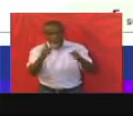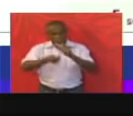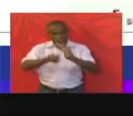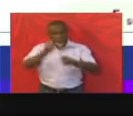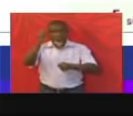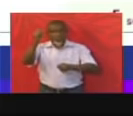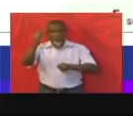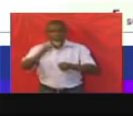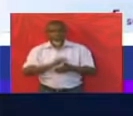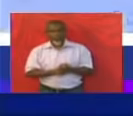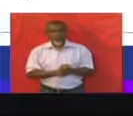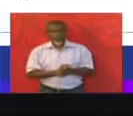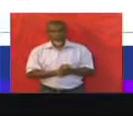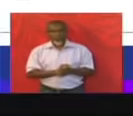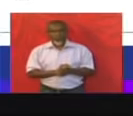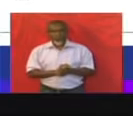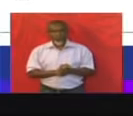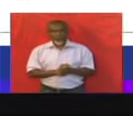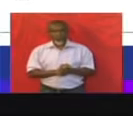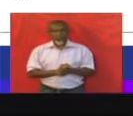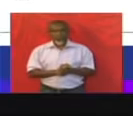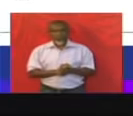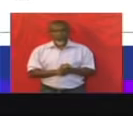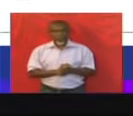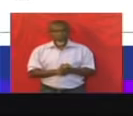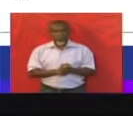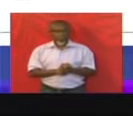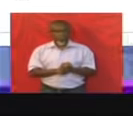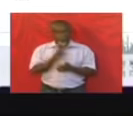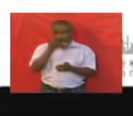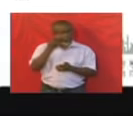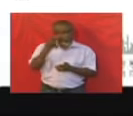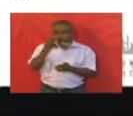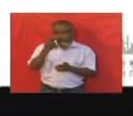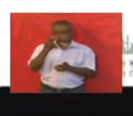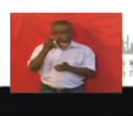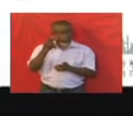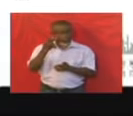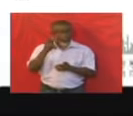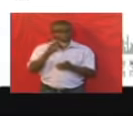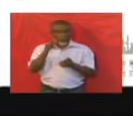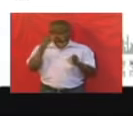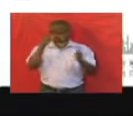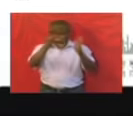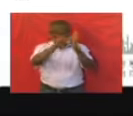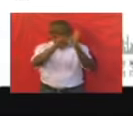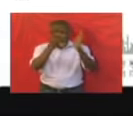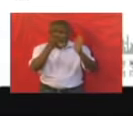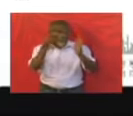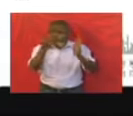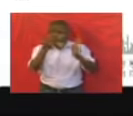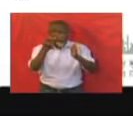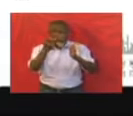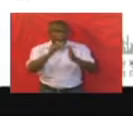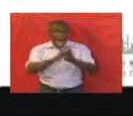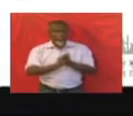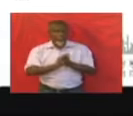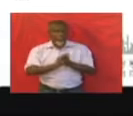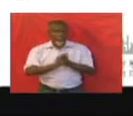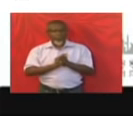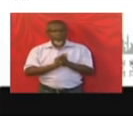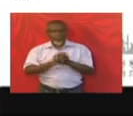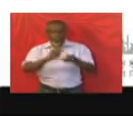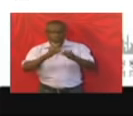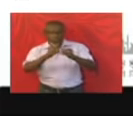epidemiologic update, if we move to the next slide, we will see, once we remove the banner at the bottom, thank you, that we have our typical